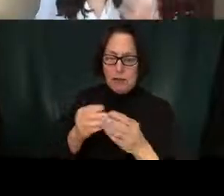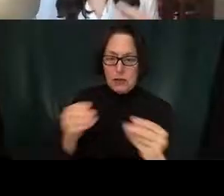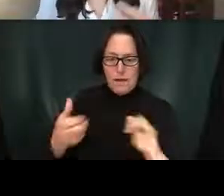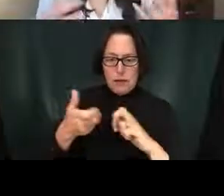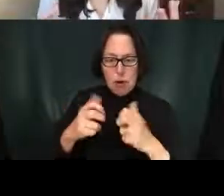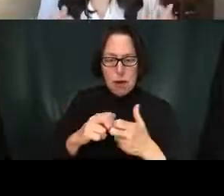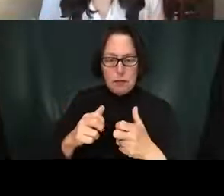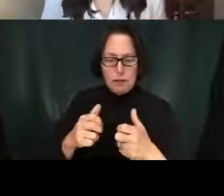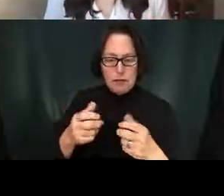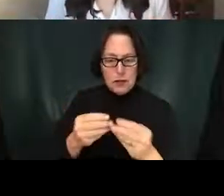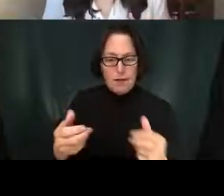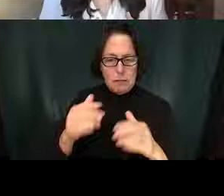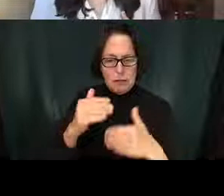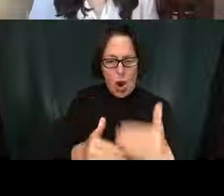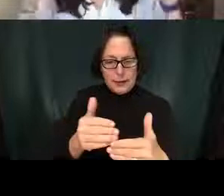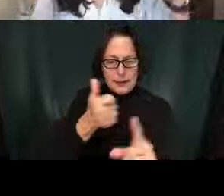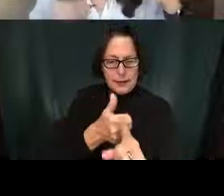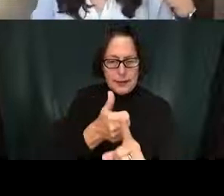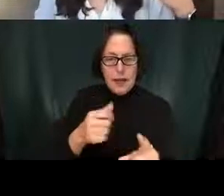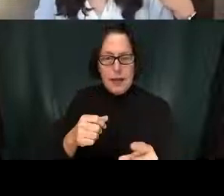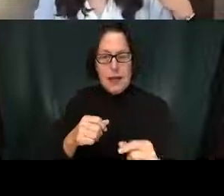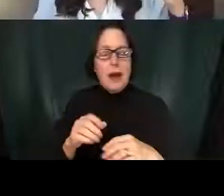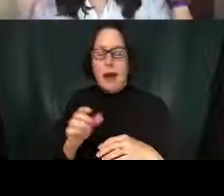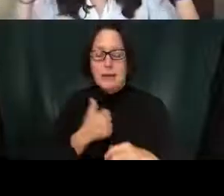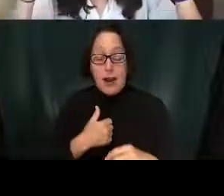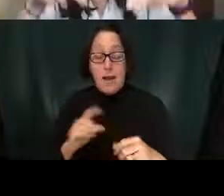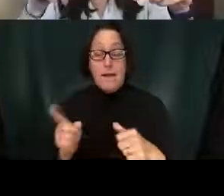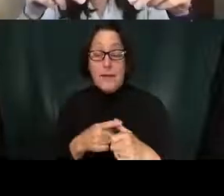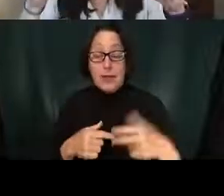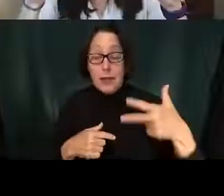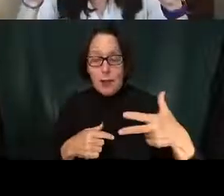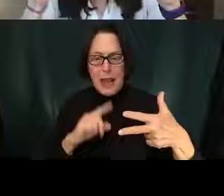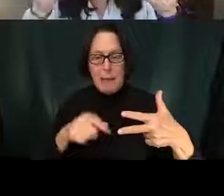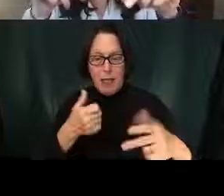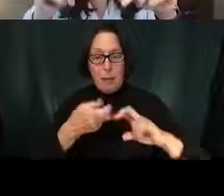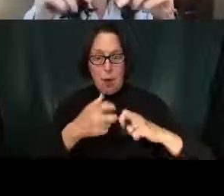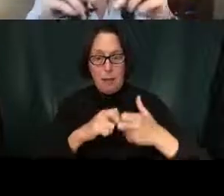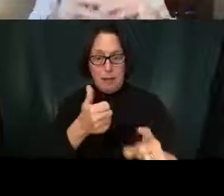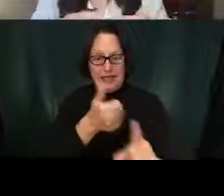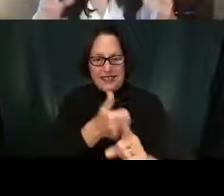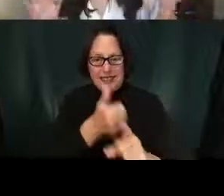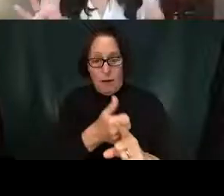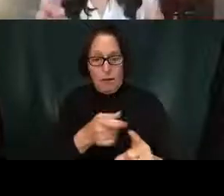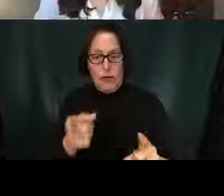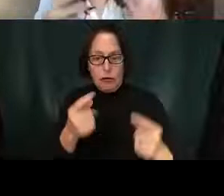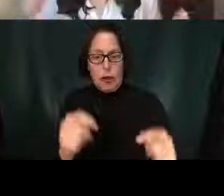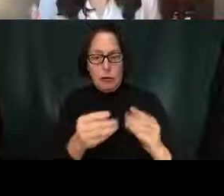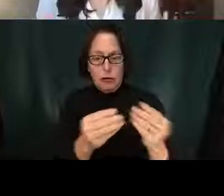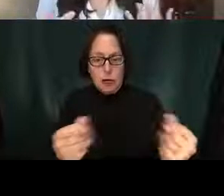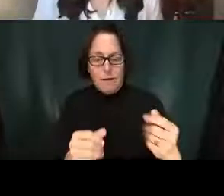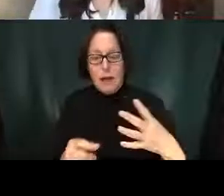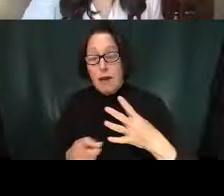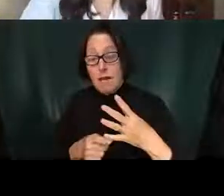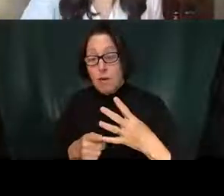4th is really about, the first 3 are about the actual problem that the person's trying to solve. The 4th is really